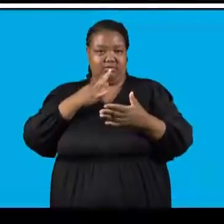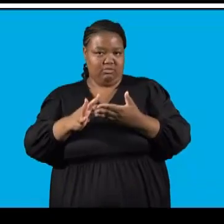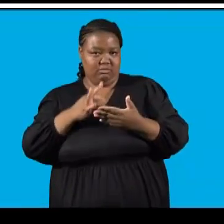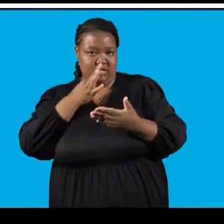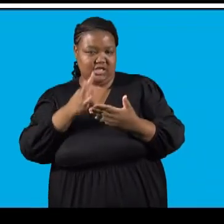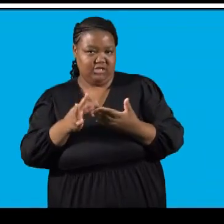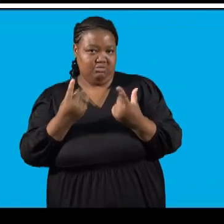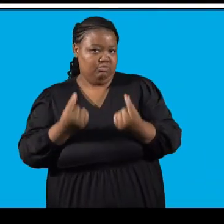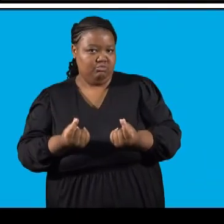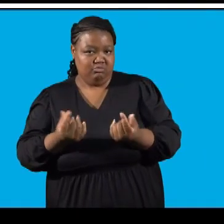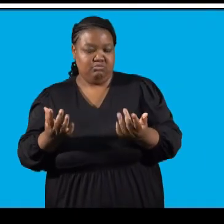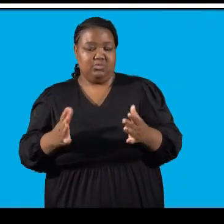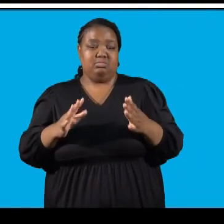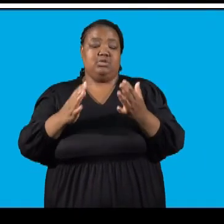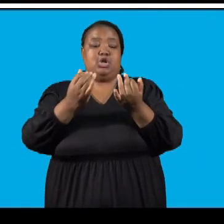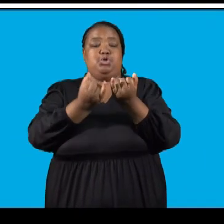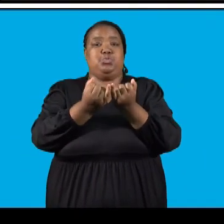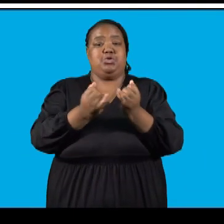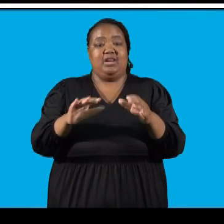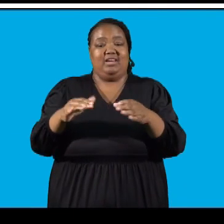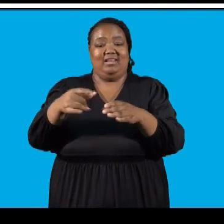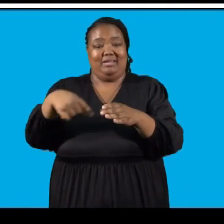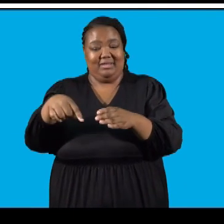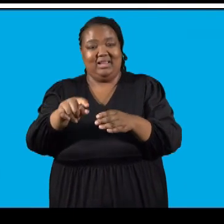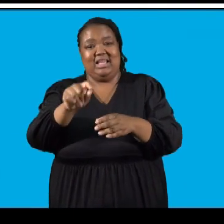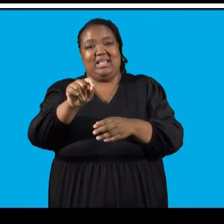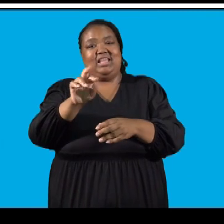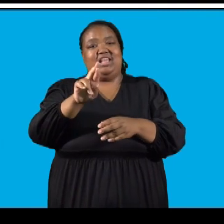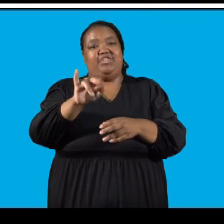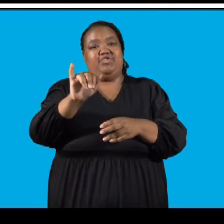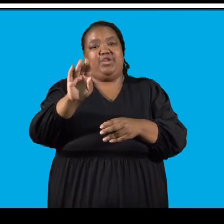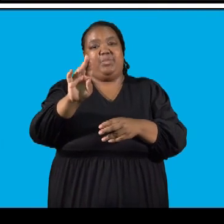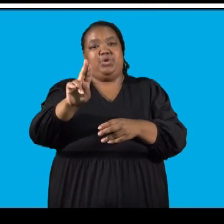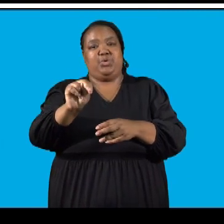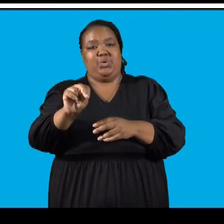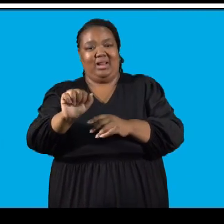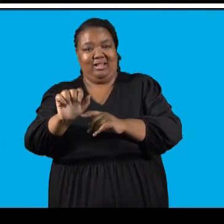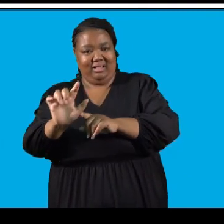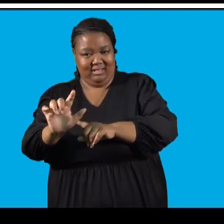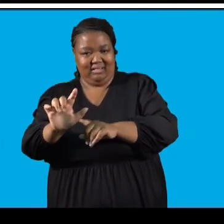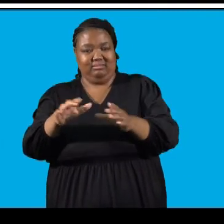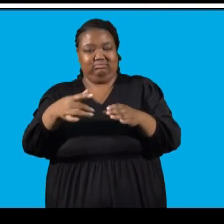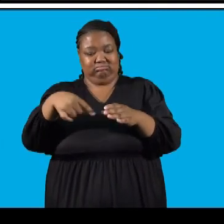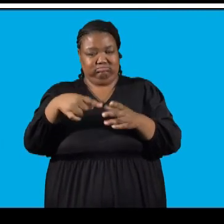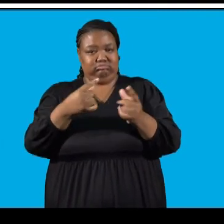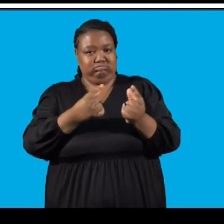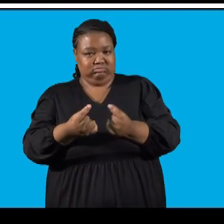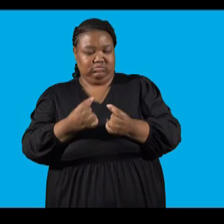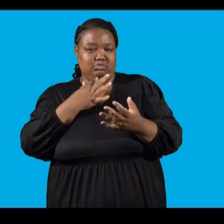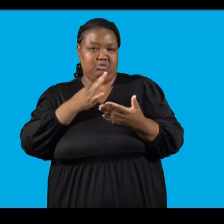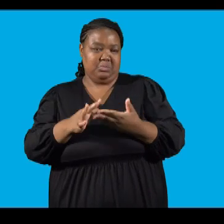make recommendations which they give to the Competition what? Tribunal. Okay.